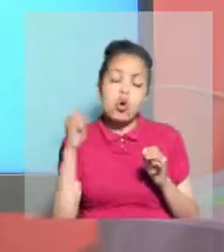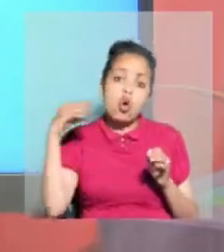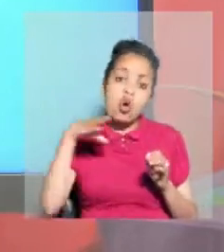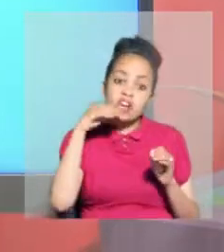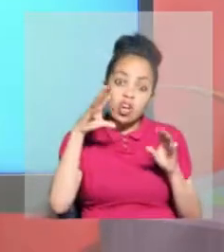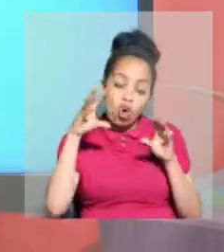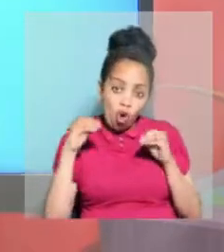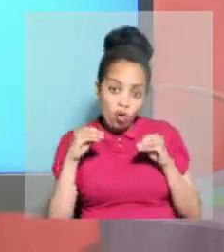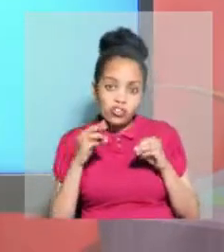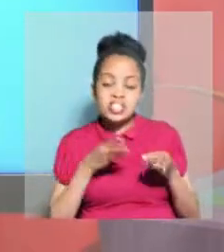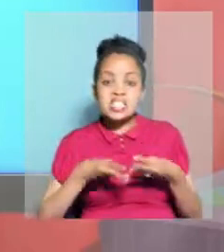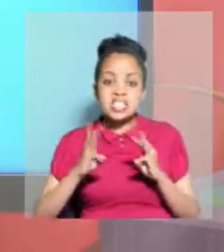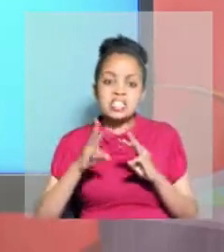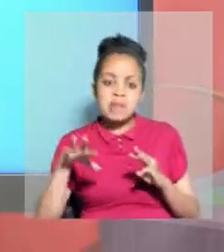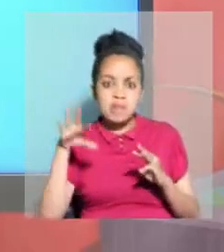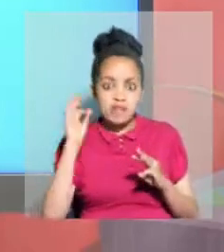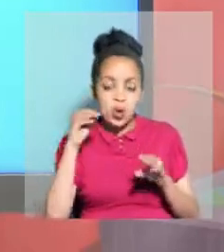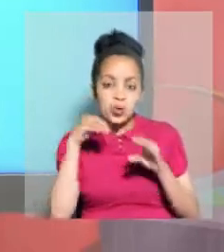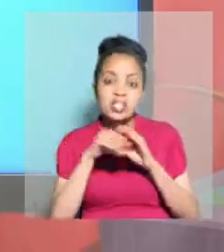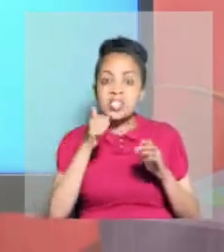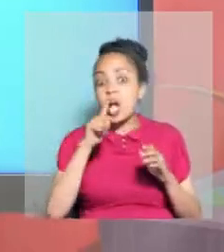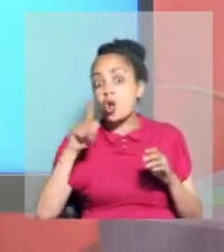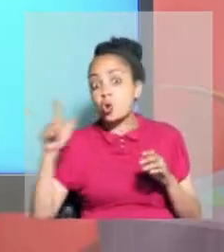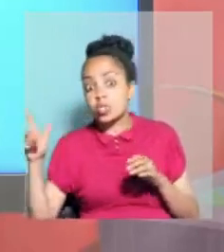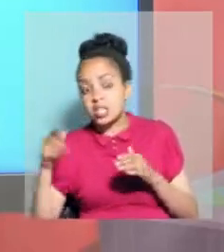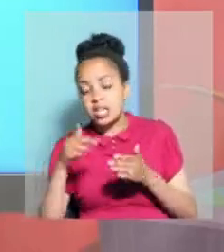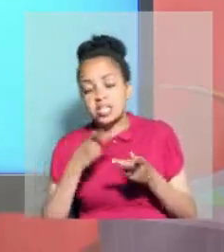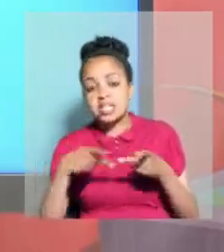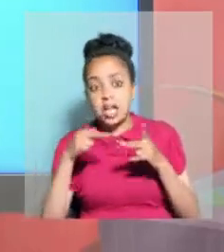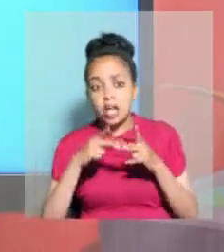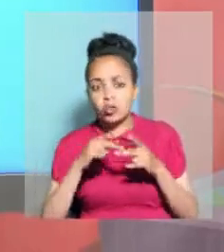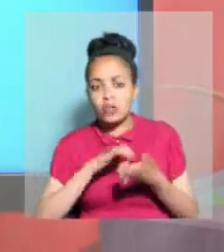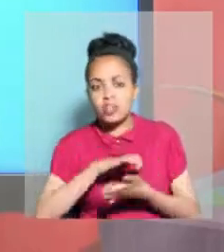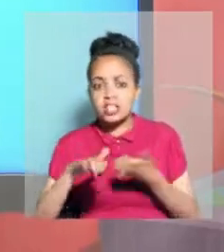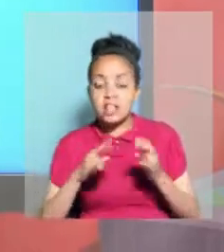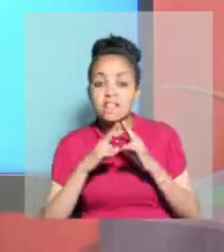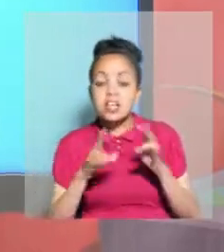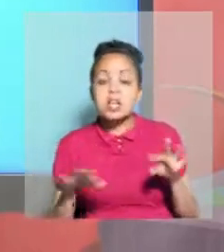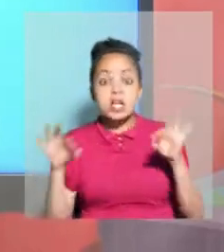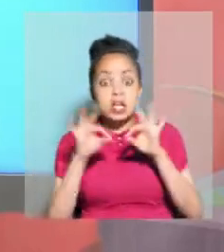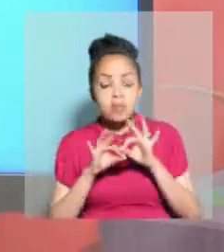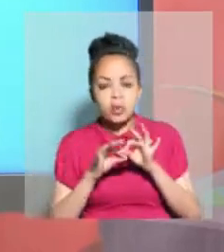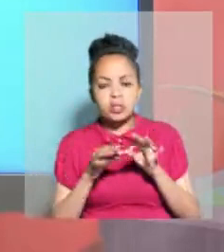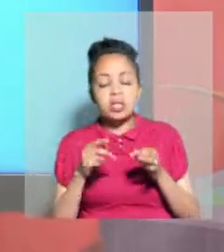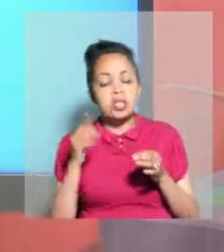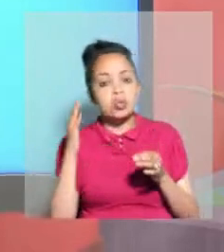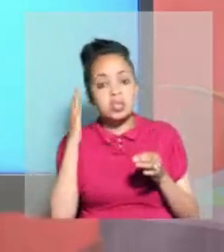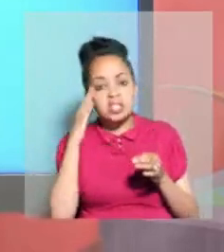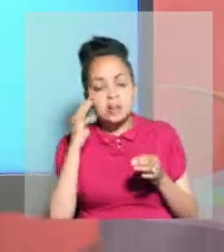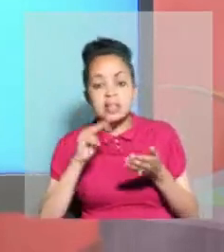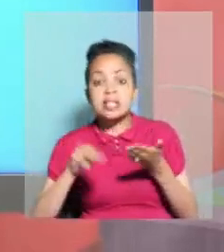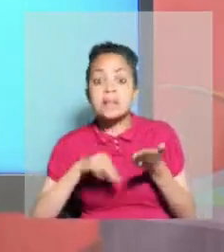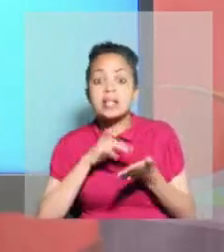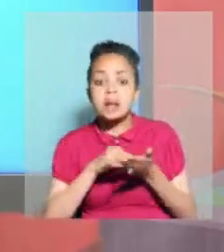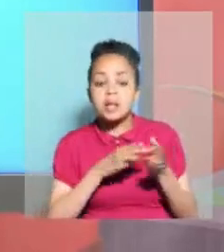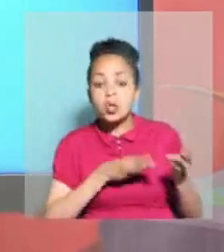off system is found on the allosteric site of an enzyme, which is very important in determination of